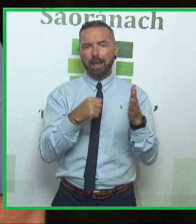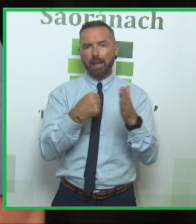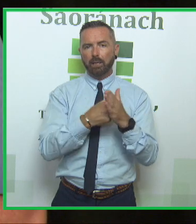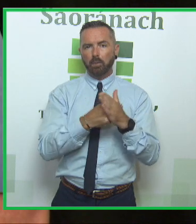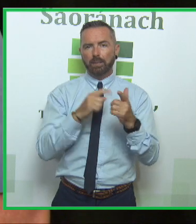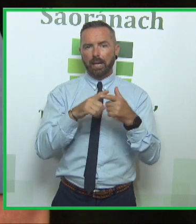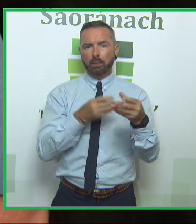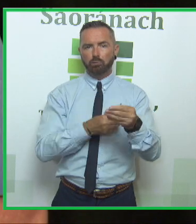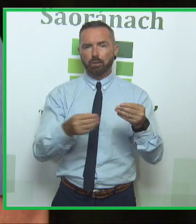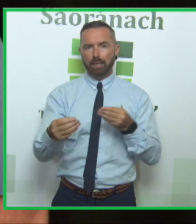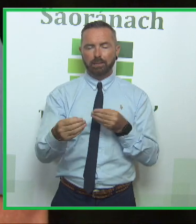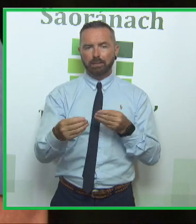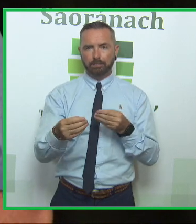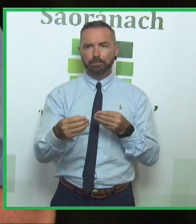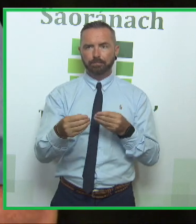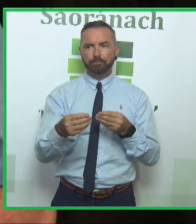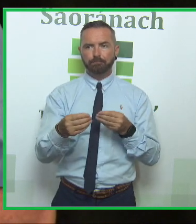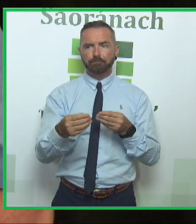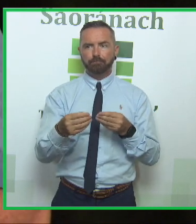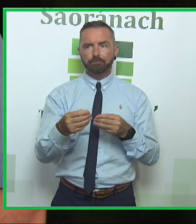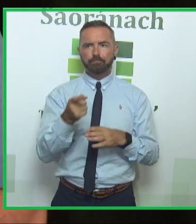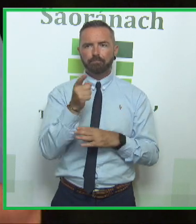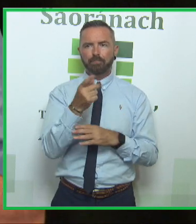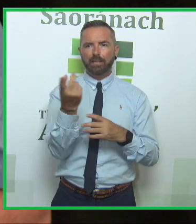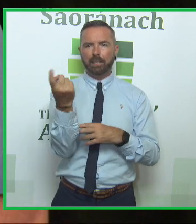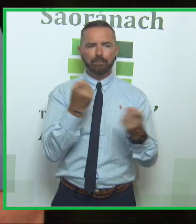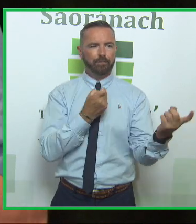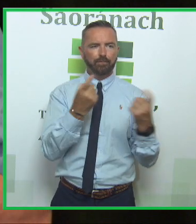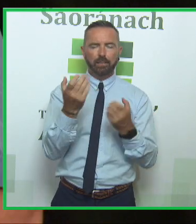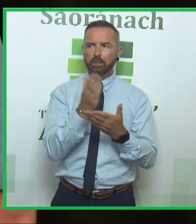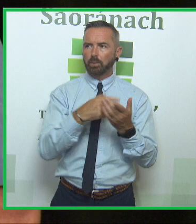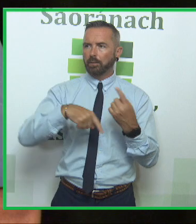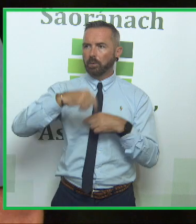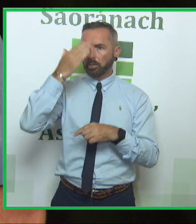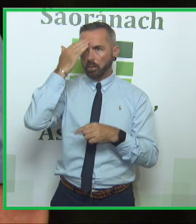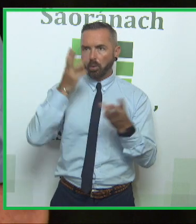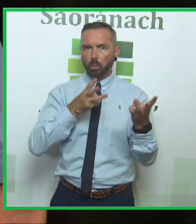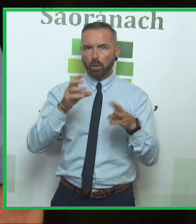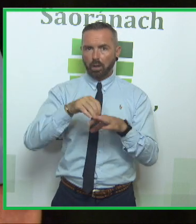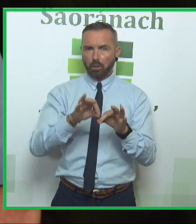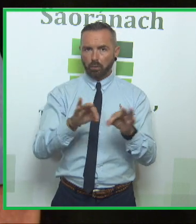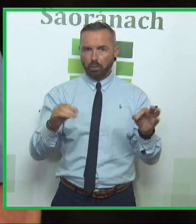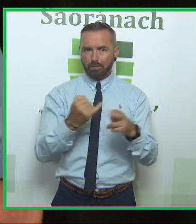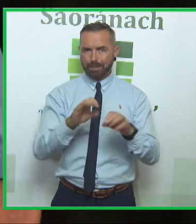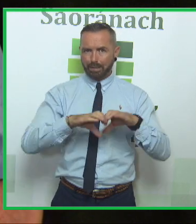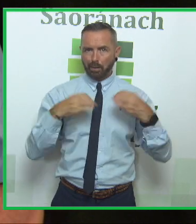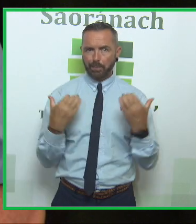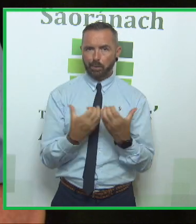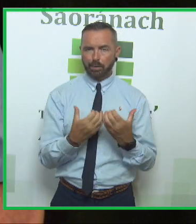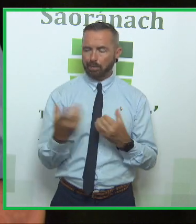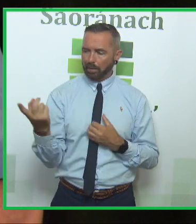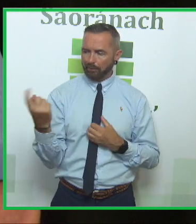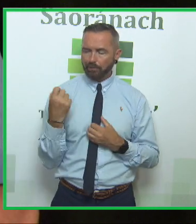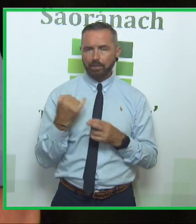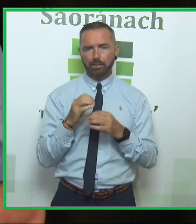Minister for Enterprise and Trade and Employment at the time, and he invited some of us in that he knew that were working on the ground in communities into his